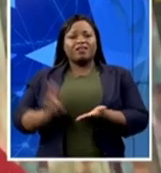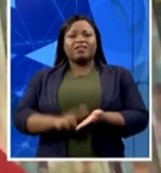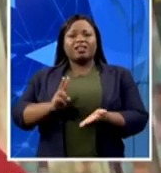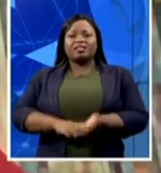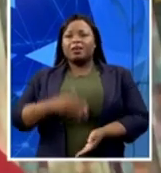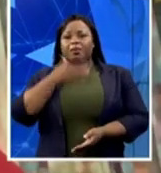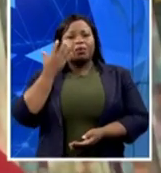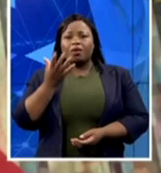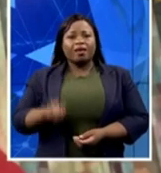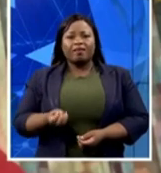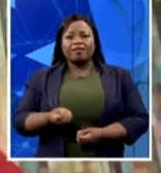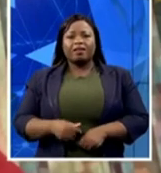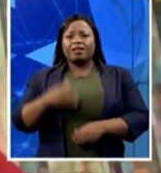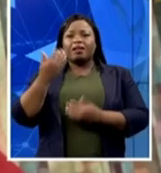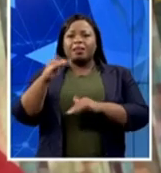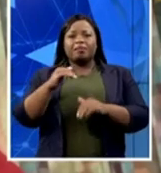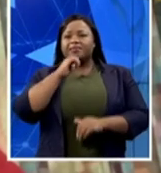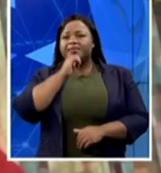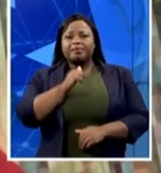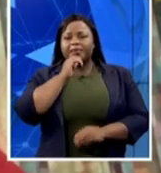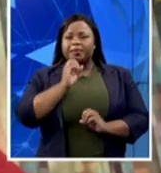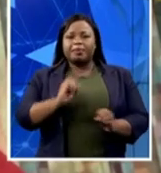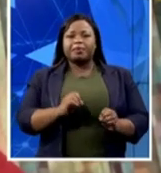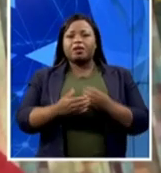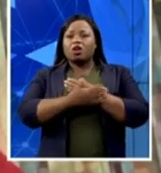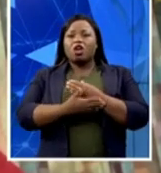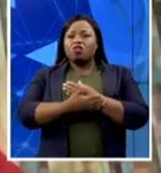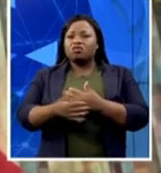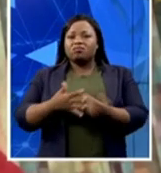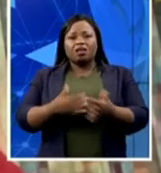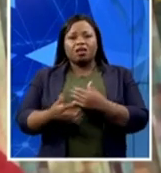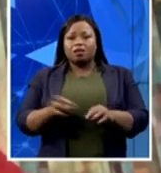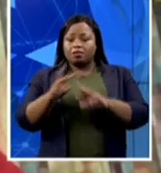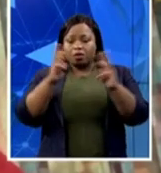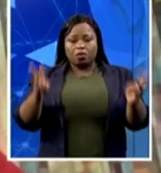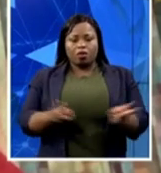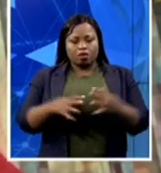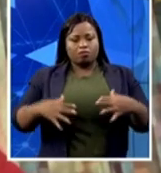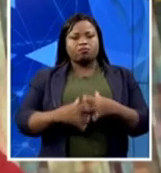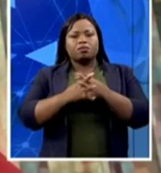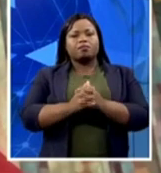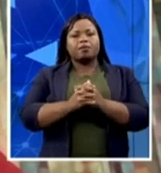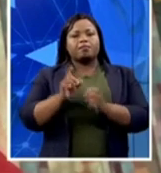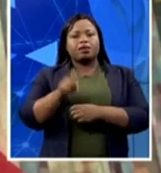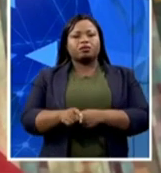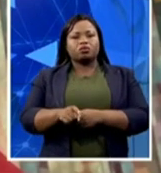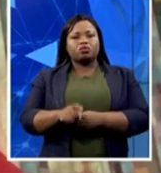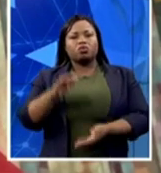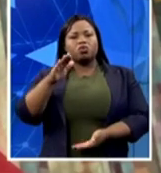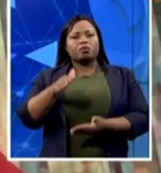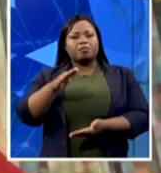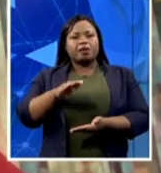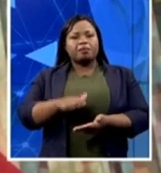the globe has to work collectively to defeat this pandemic. And everyone is needed. And it